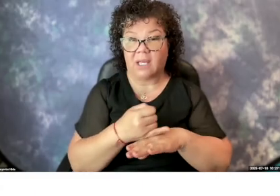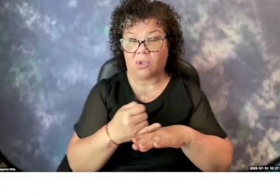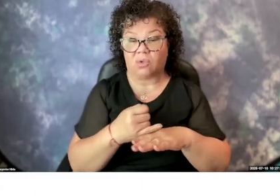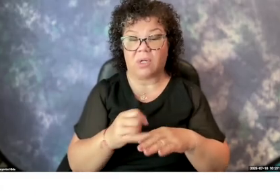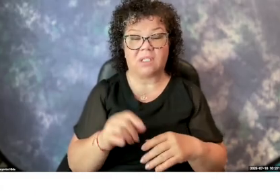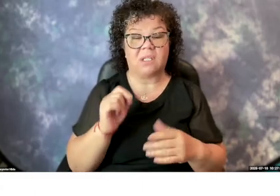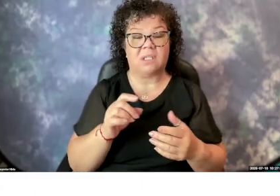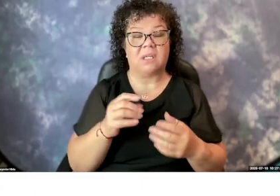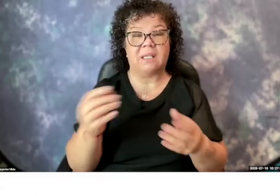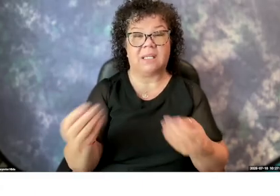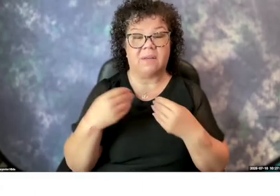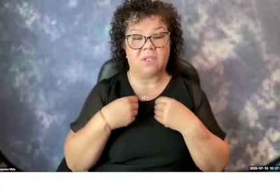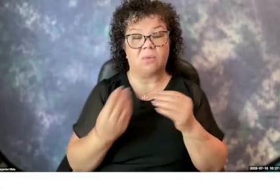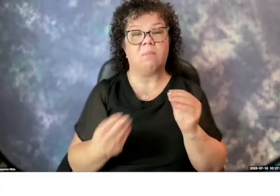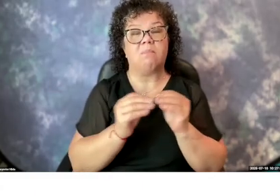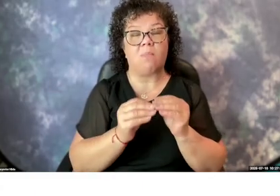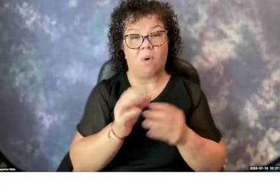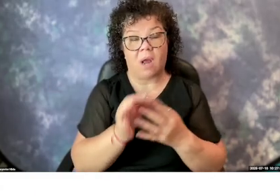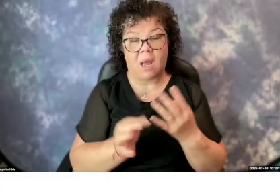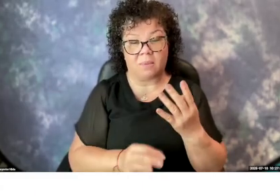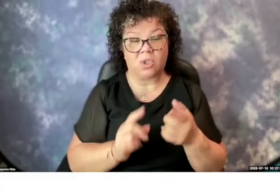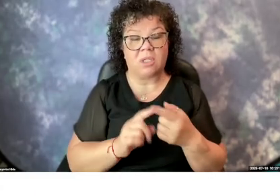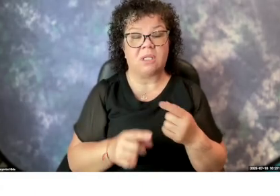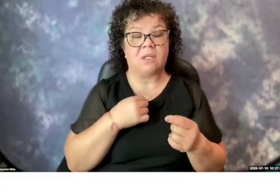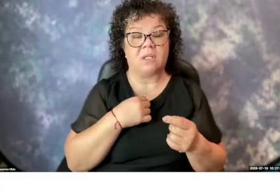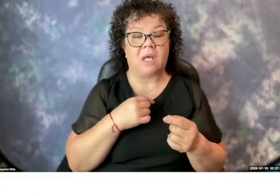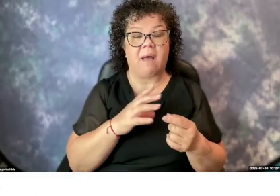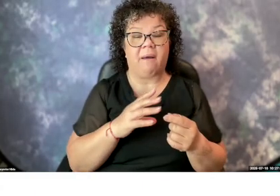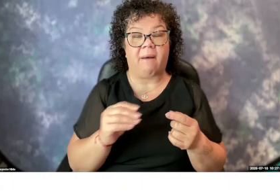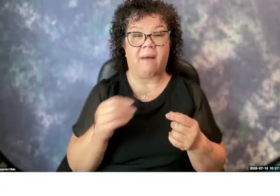to 22 models and 77 total options.